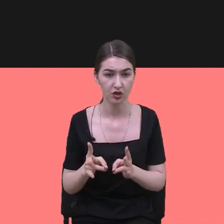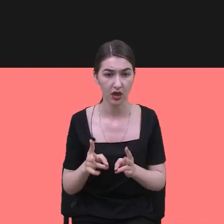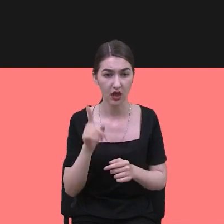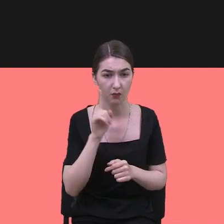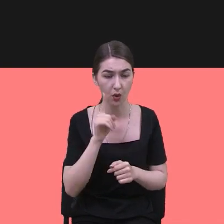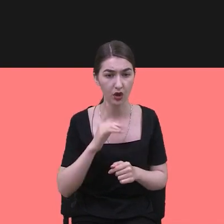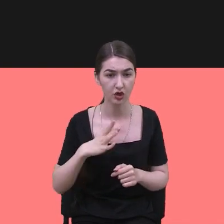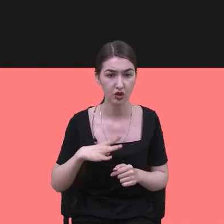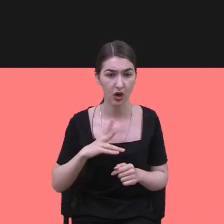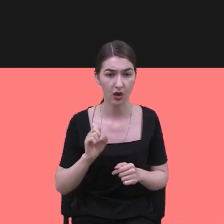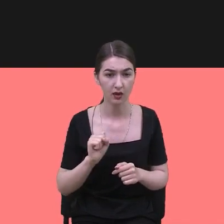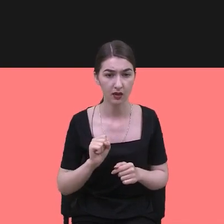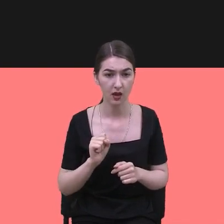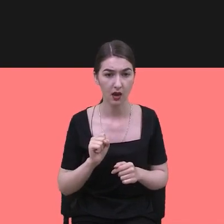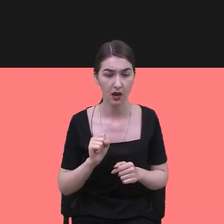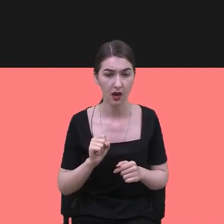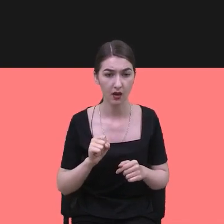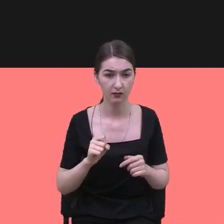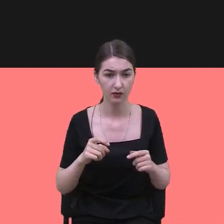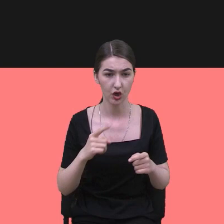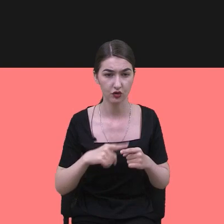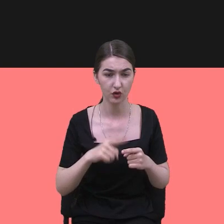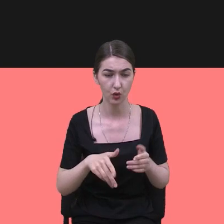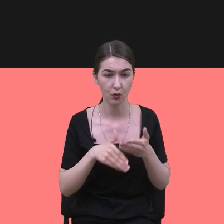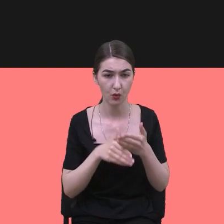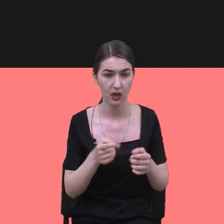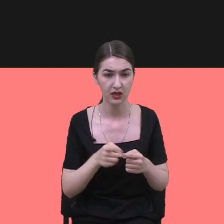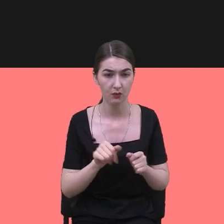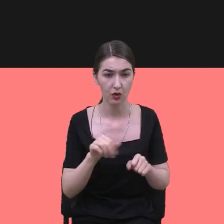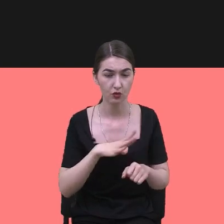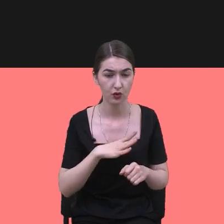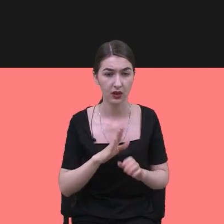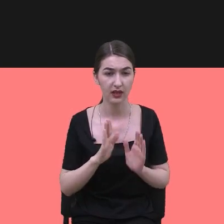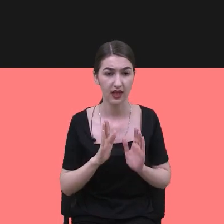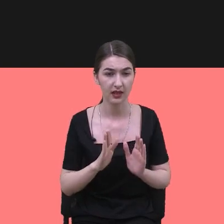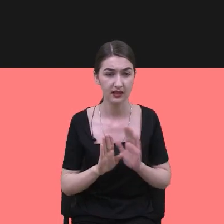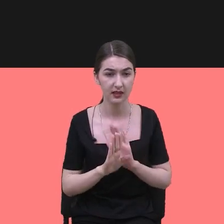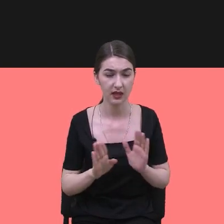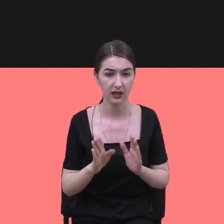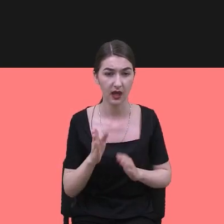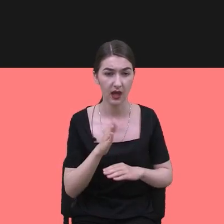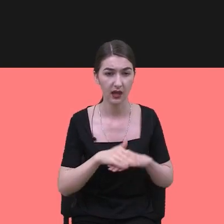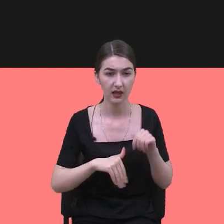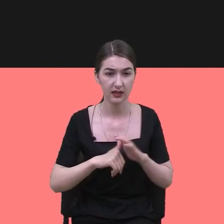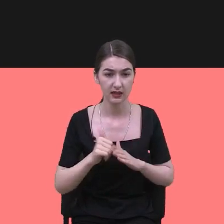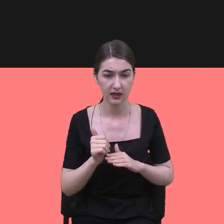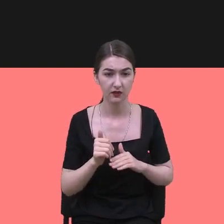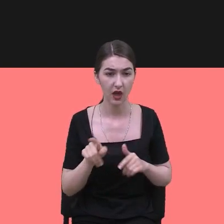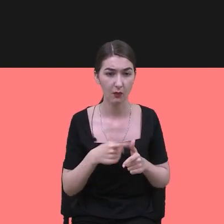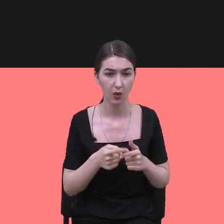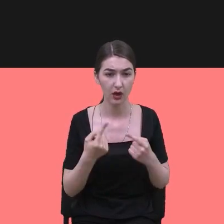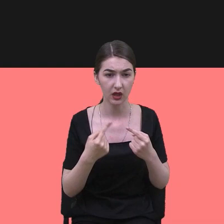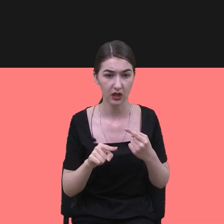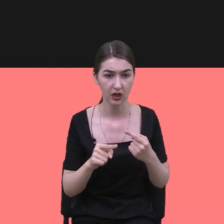up to 40 or 60 minutes for the ambulance to get to the place, and it